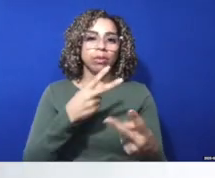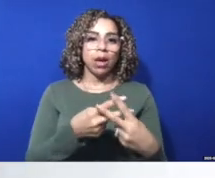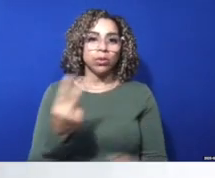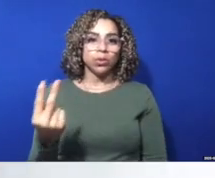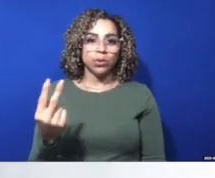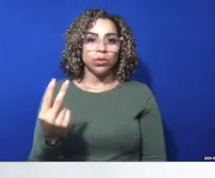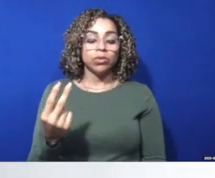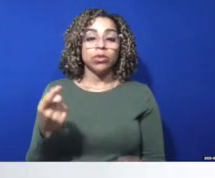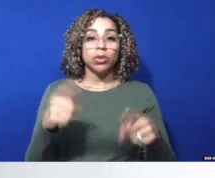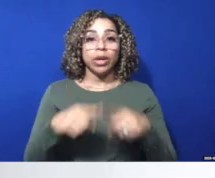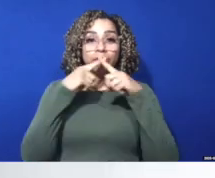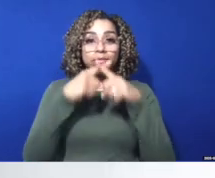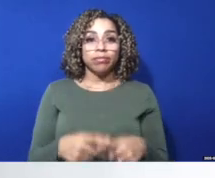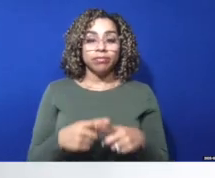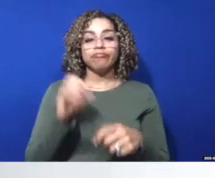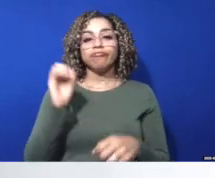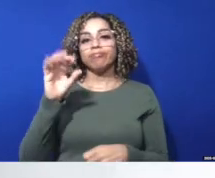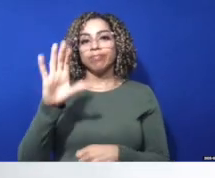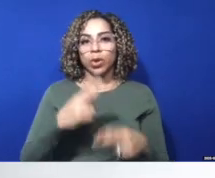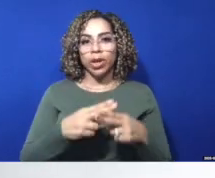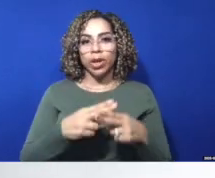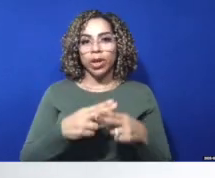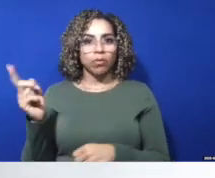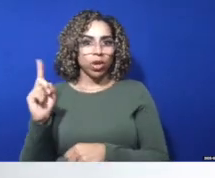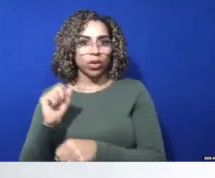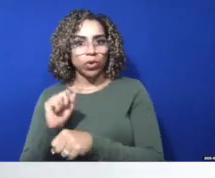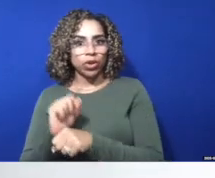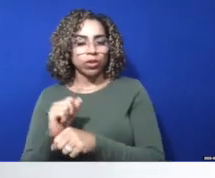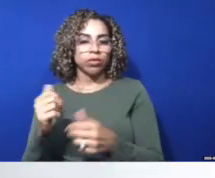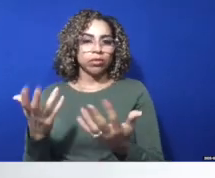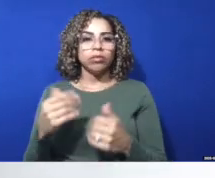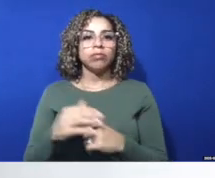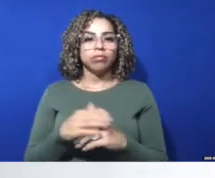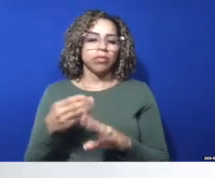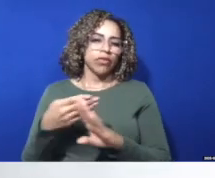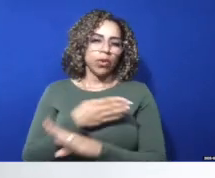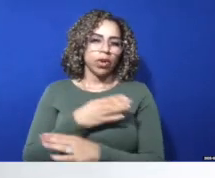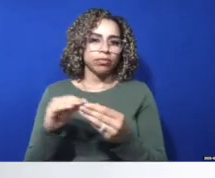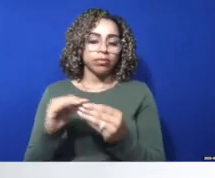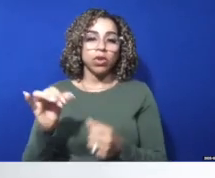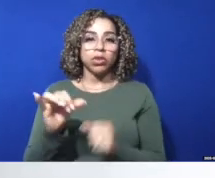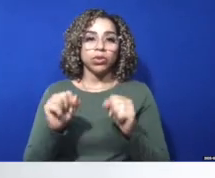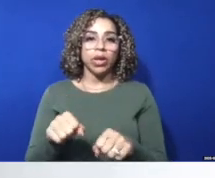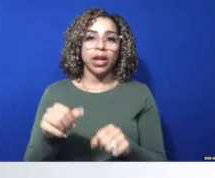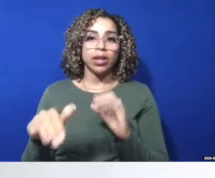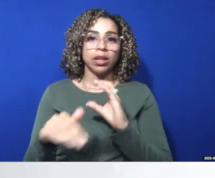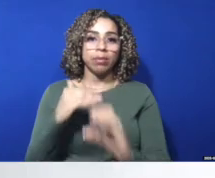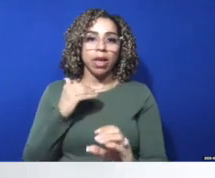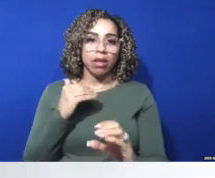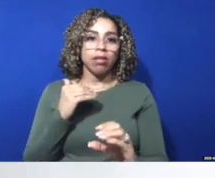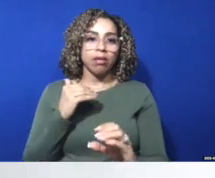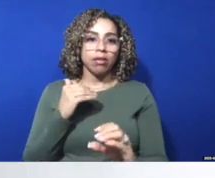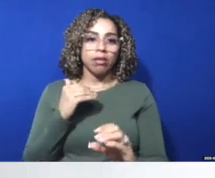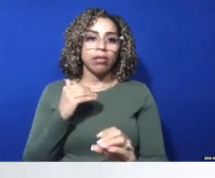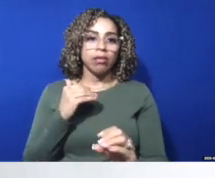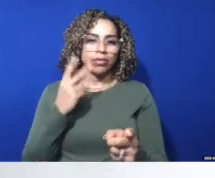state your name and affiliation before speaking. And you're also welcome to email questions to the email that you see on